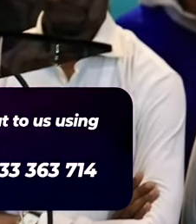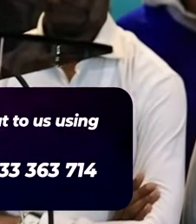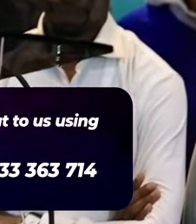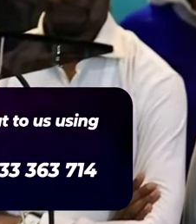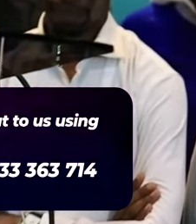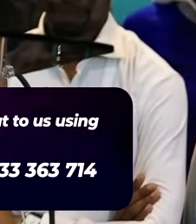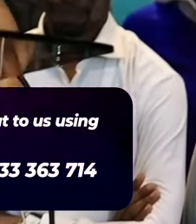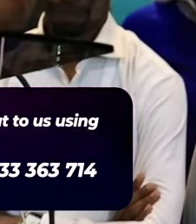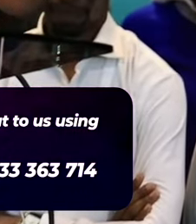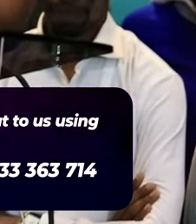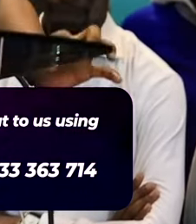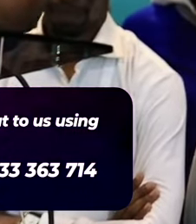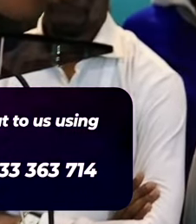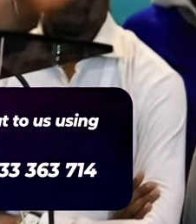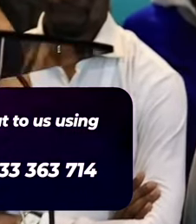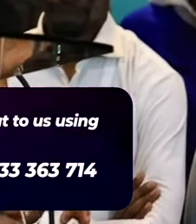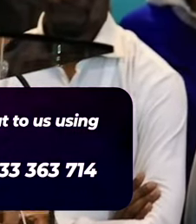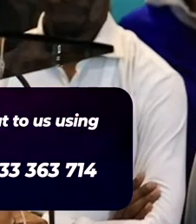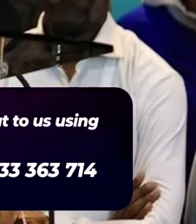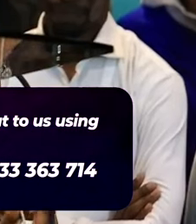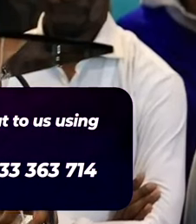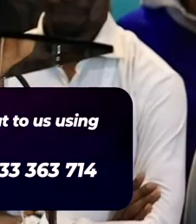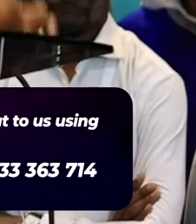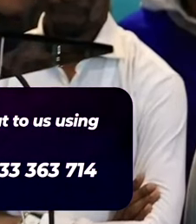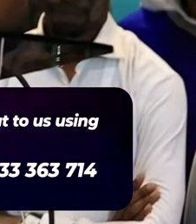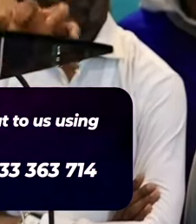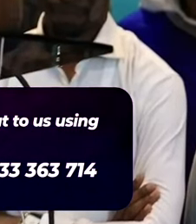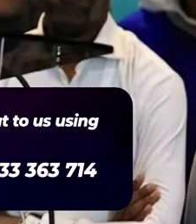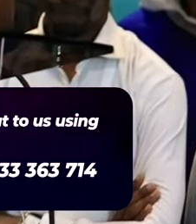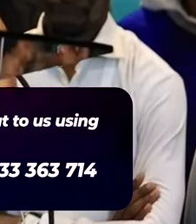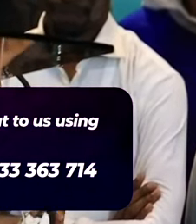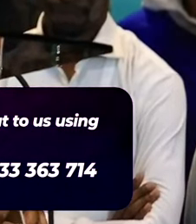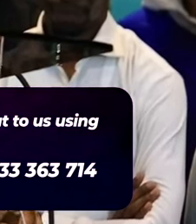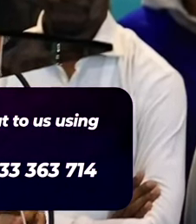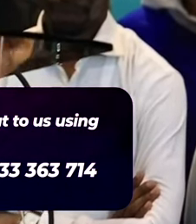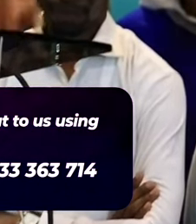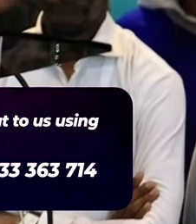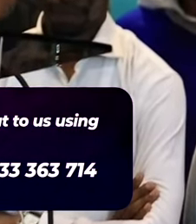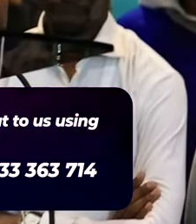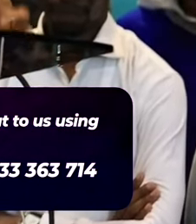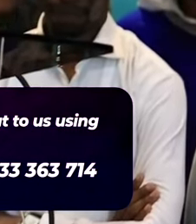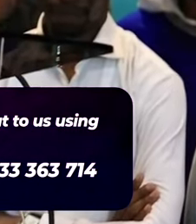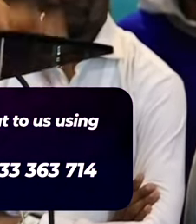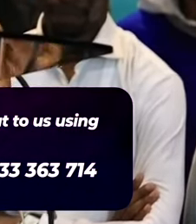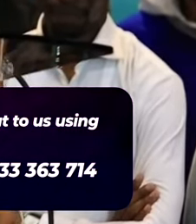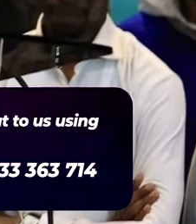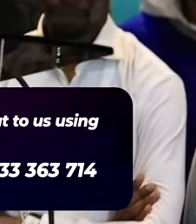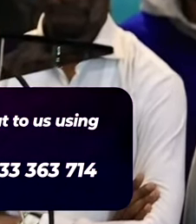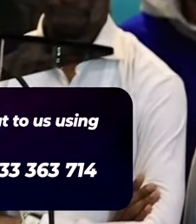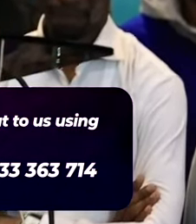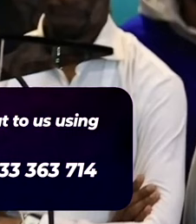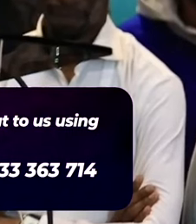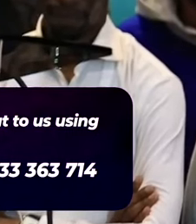Please, may none in this place be married to somebody heavens have not